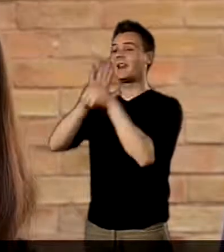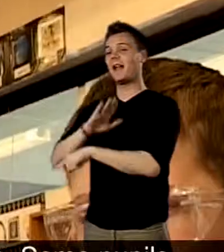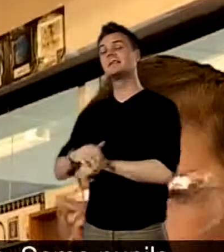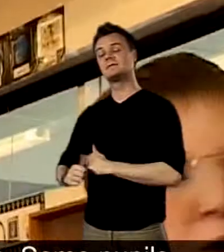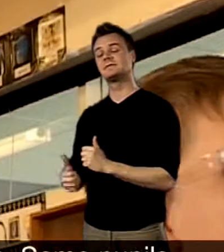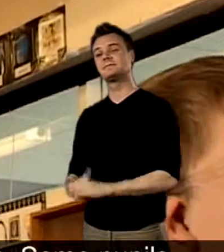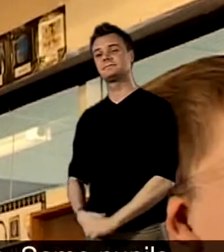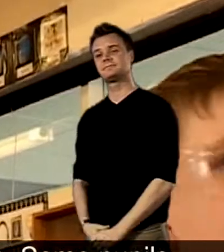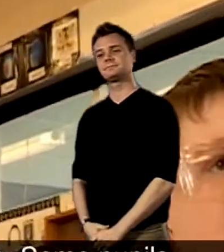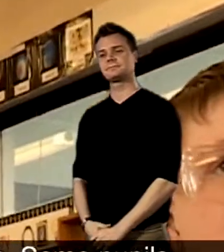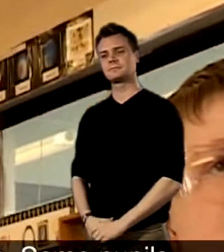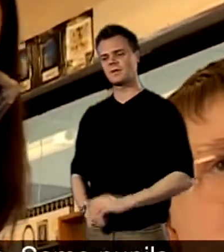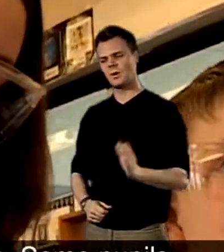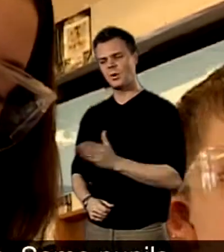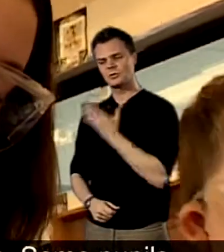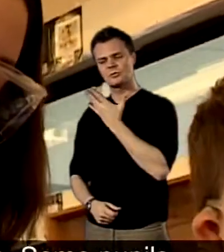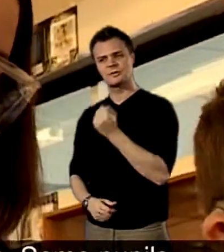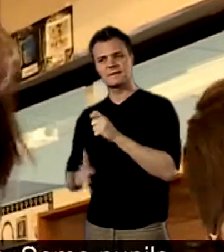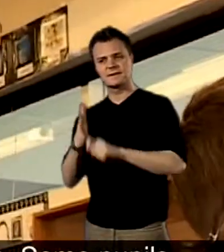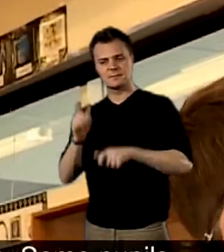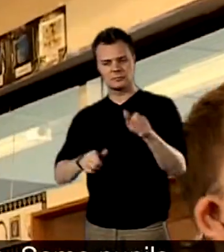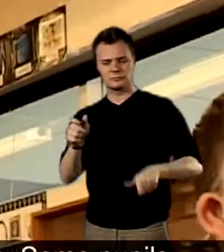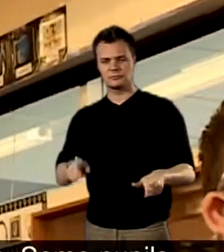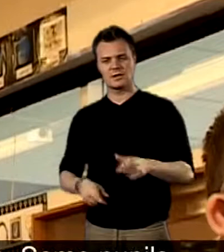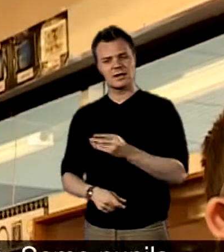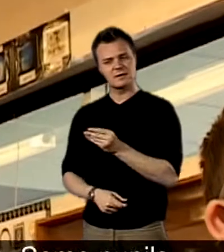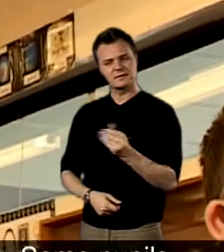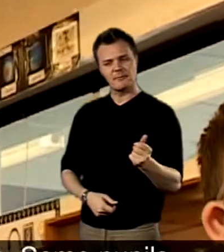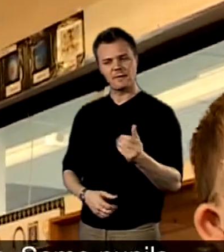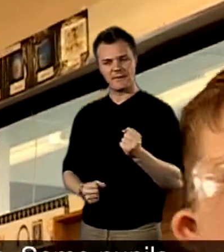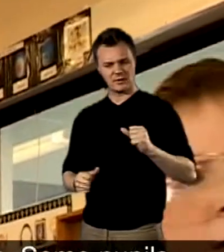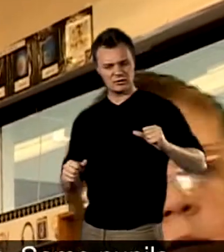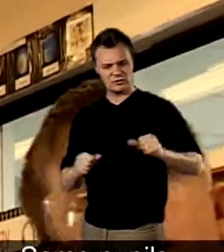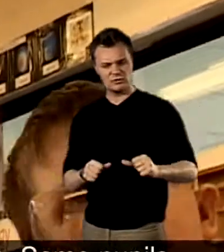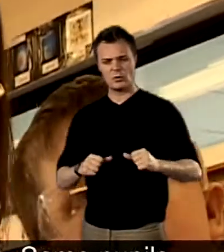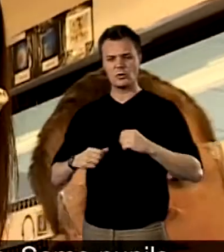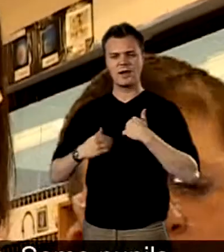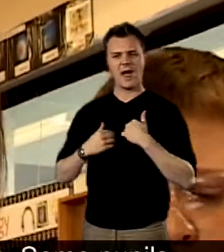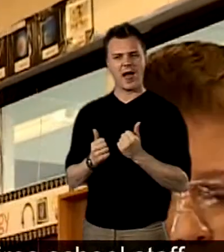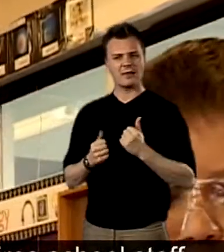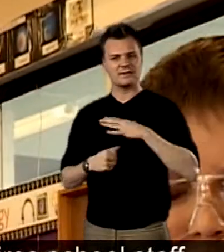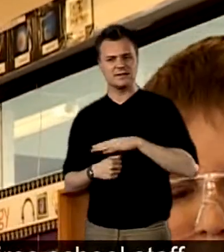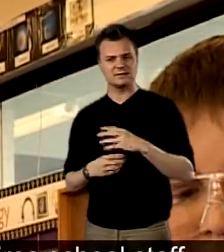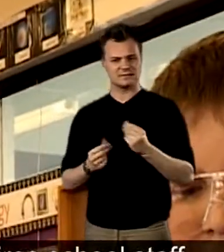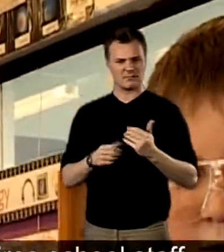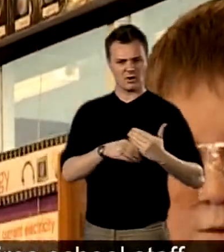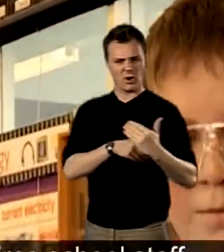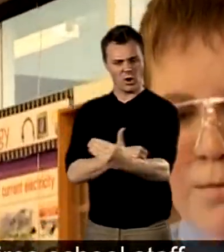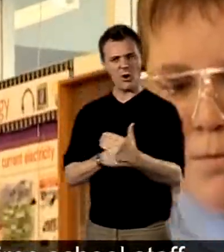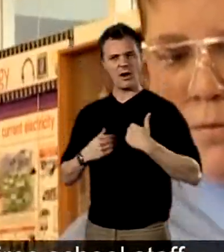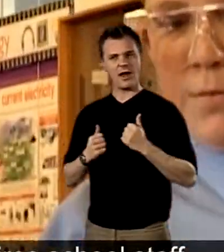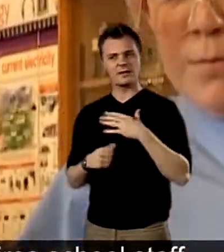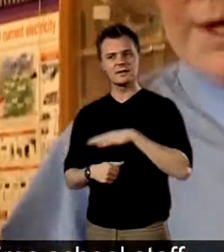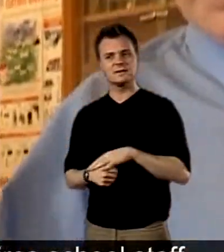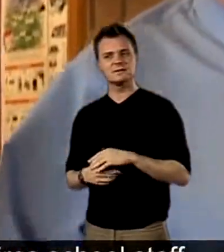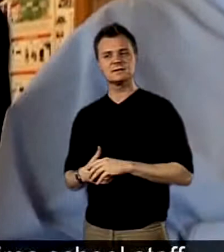that. All schools have disabled pupils, and some pupils will have short and long-term healthcare needs. There is no legal